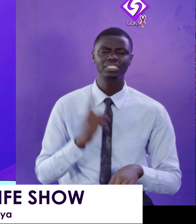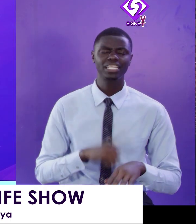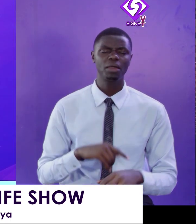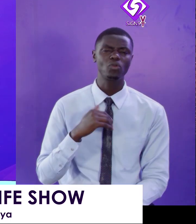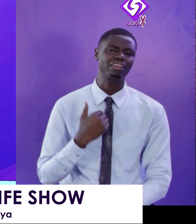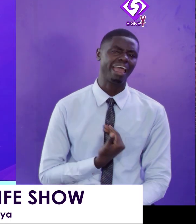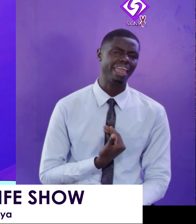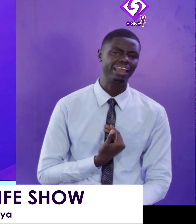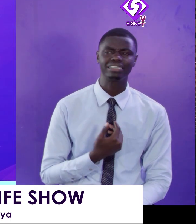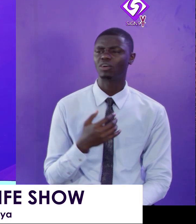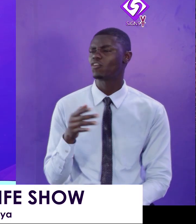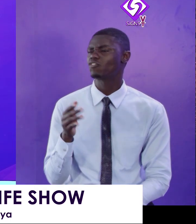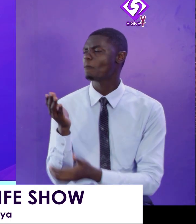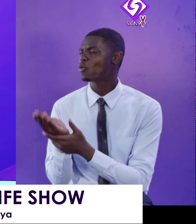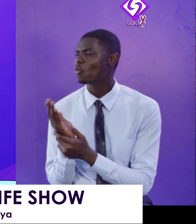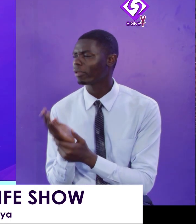at a place of borrowing,